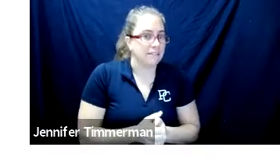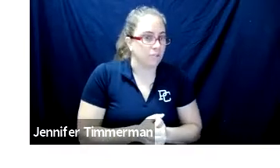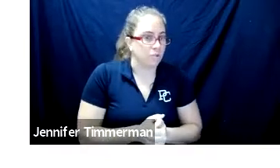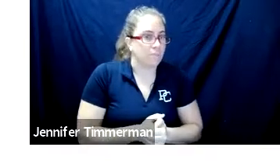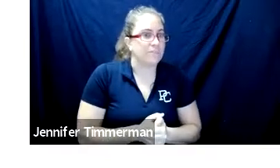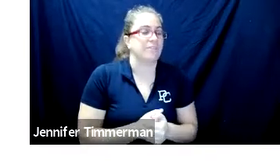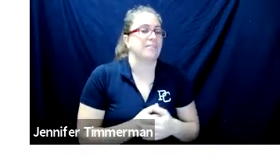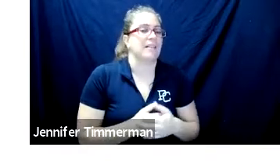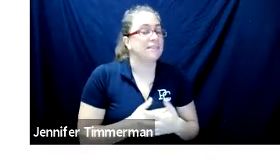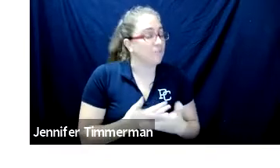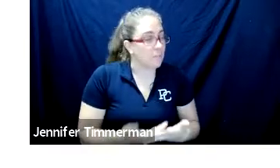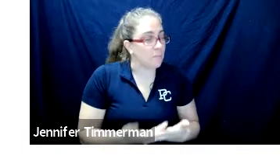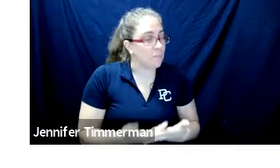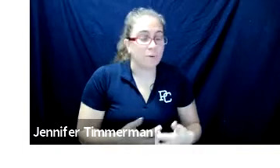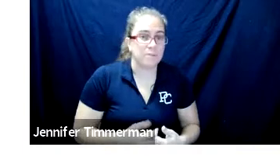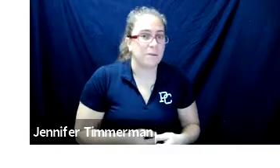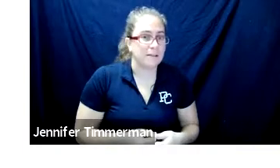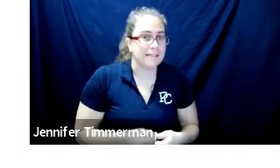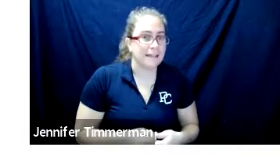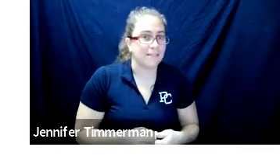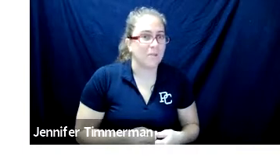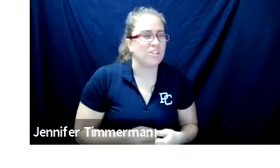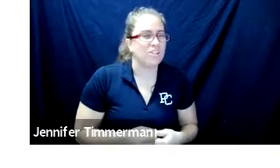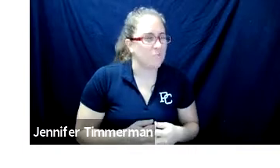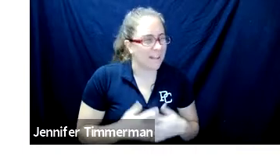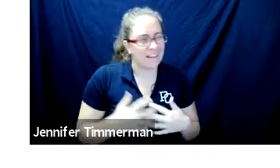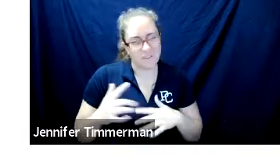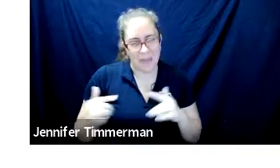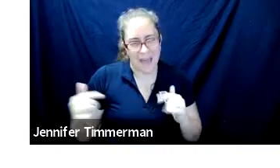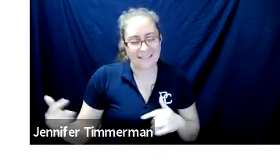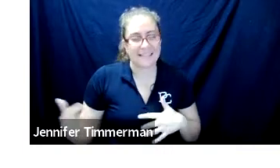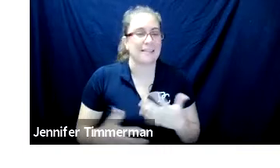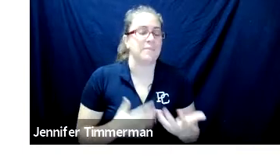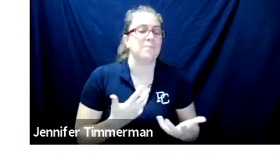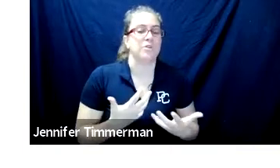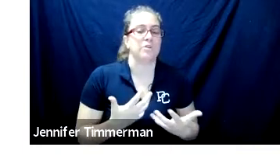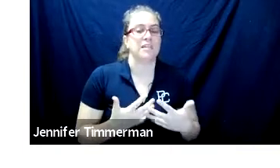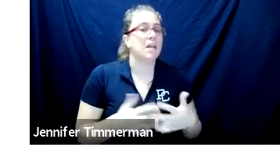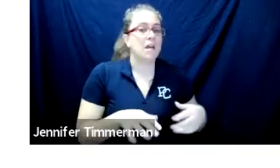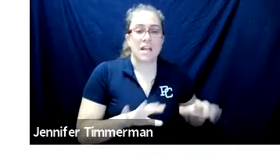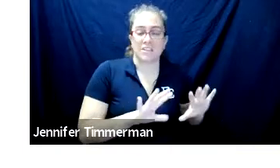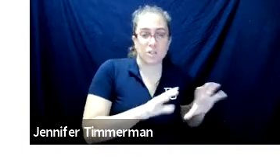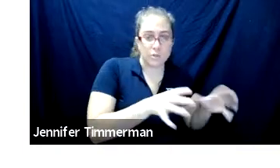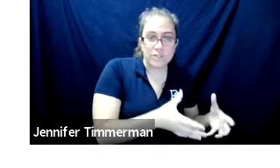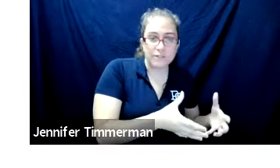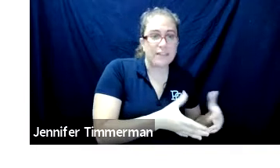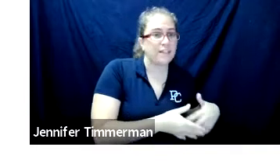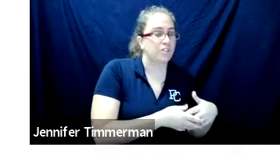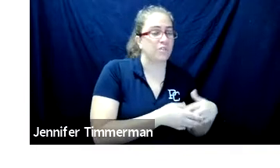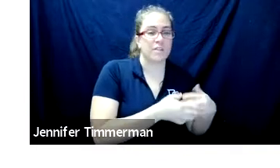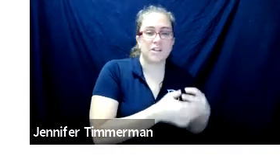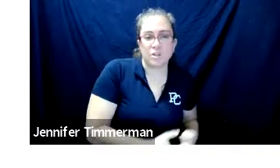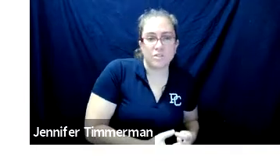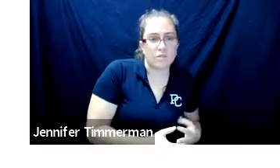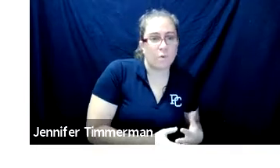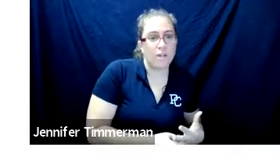Down syndrome. So there's lots of different people who use American Sign Language in a variety of capacities. Some people use it exclusively, they